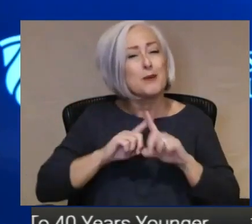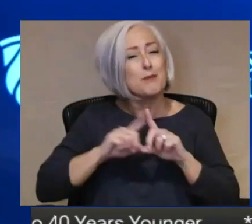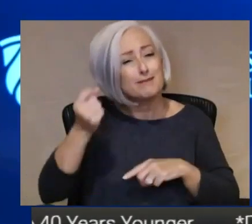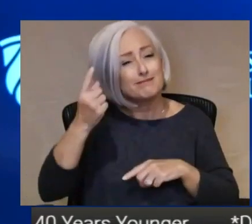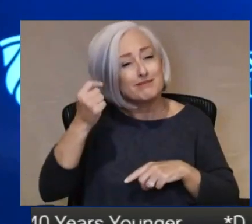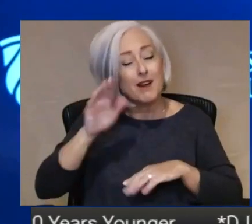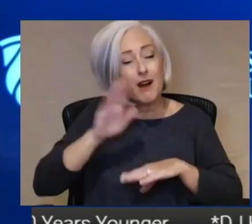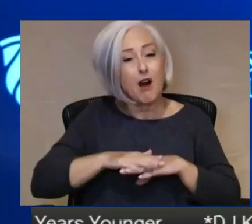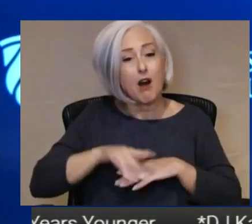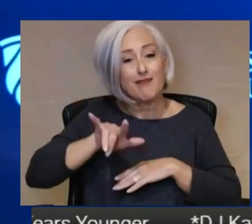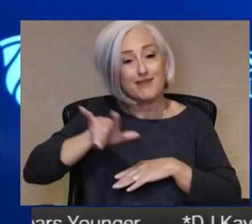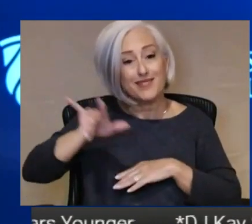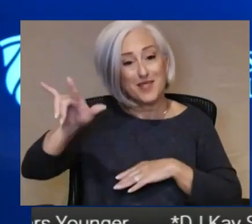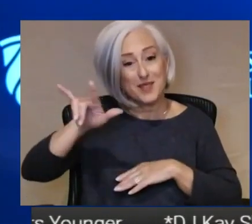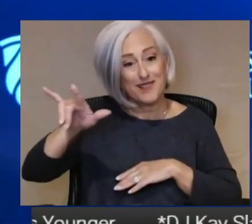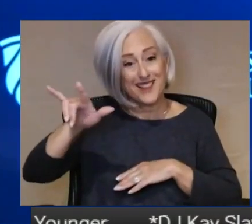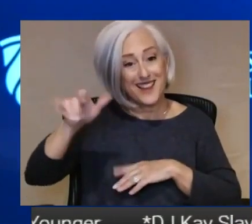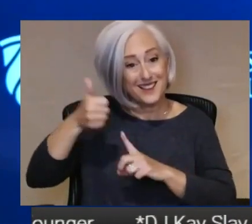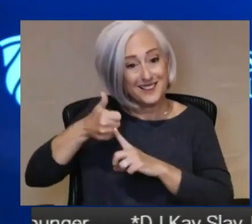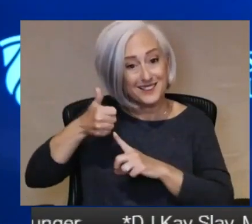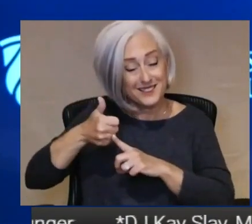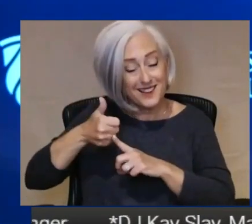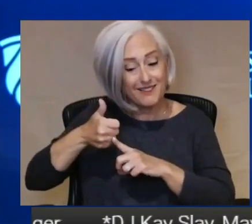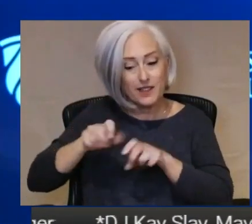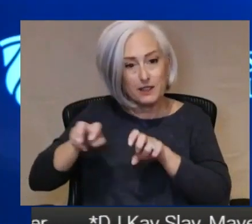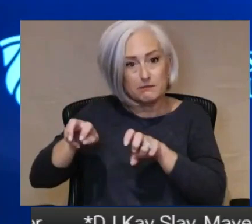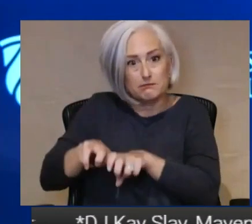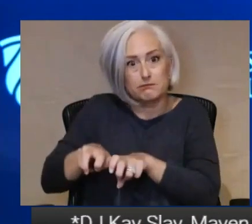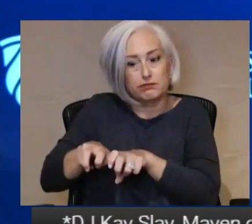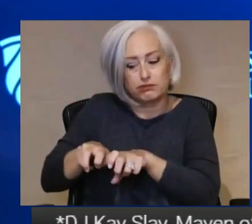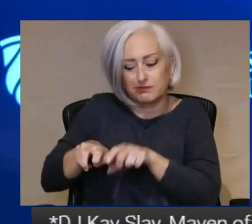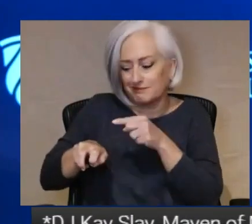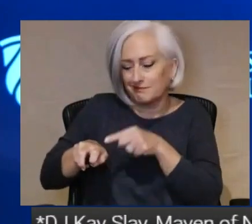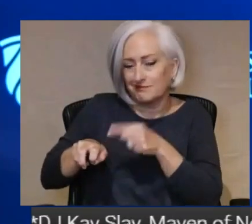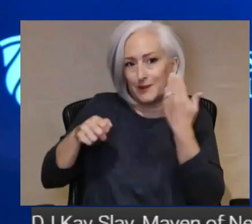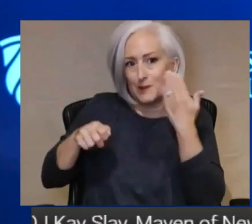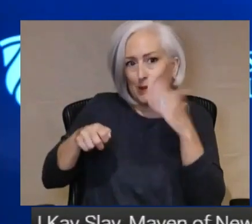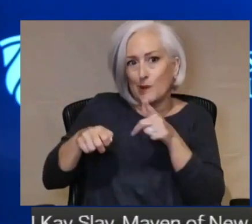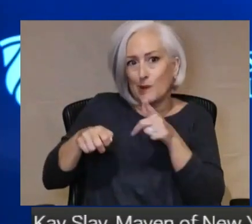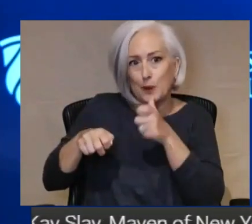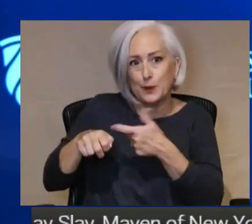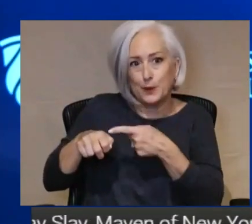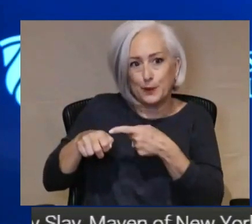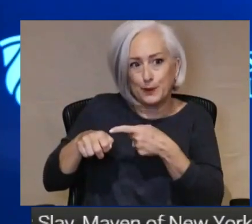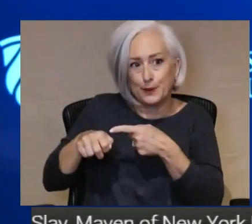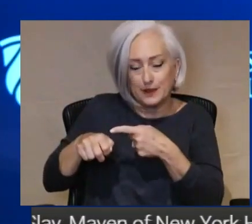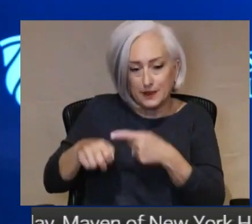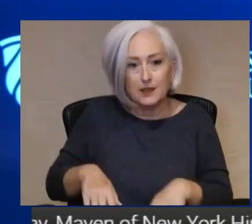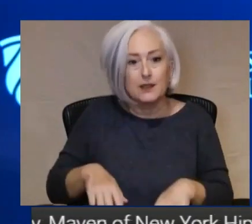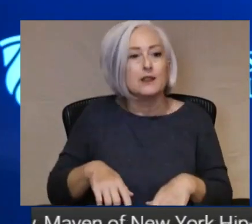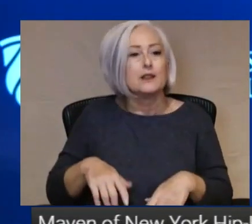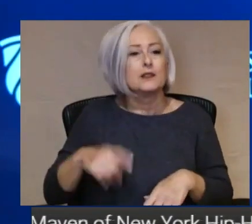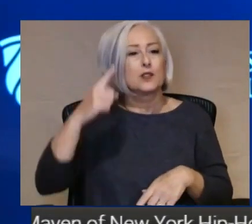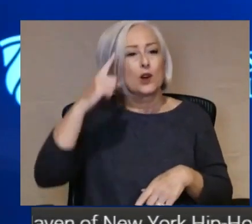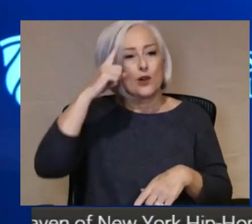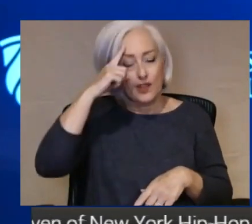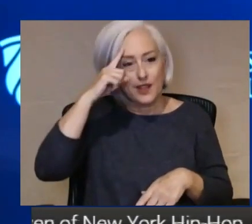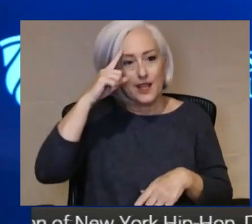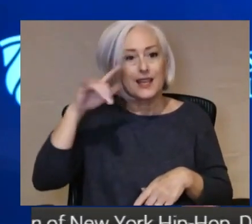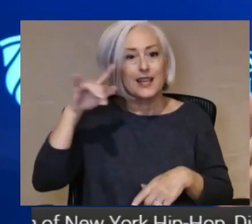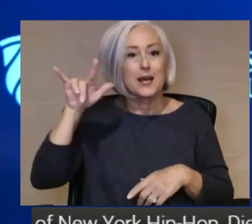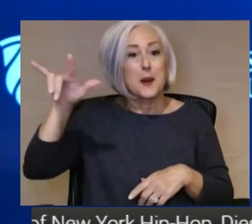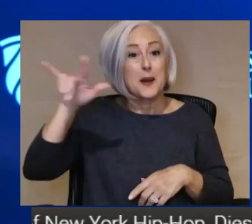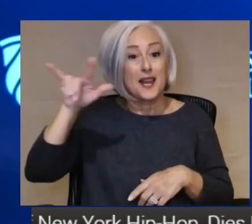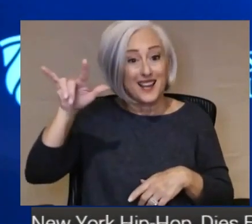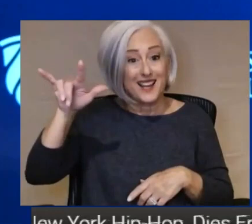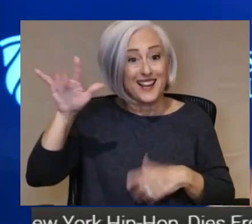I'm going to be sitting next to people in a terminal for a long period of time versus someone on the plane, the airflow on the plane's actually better